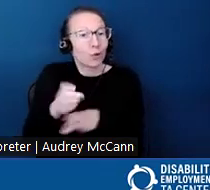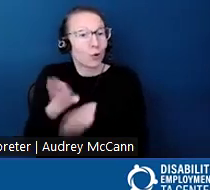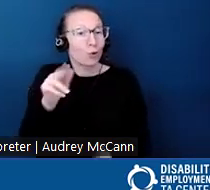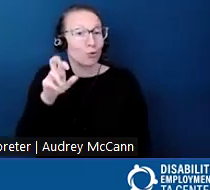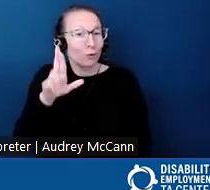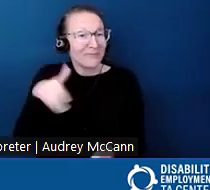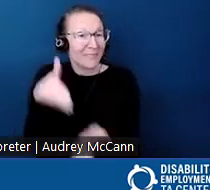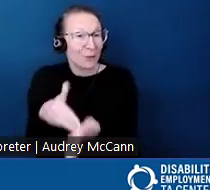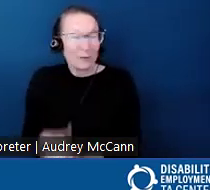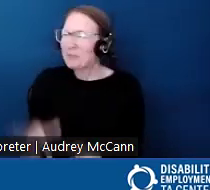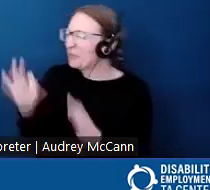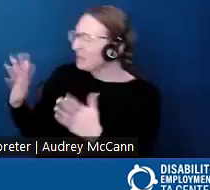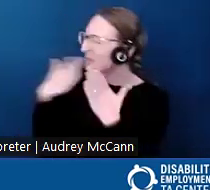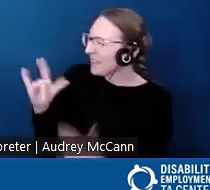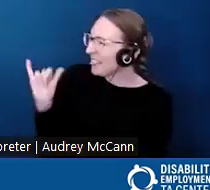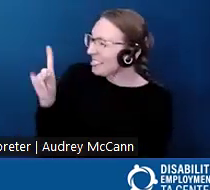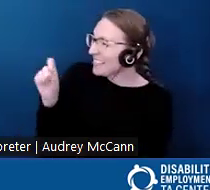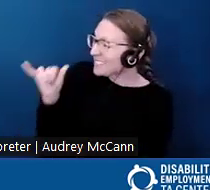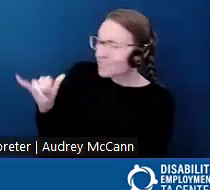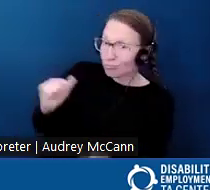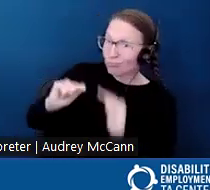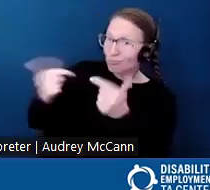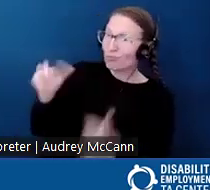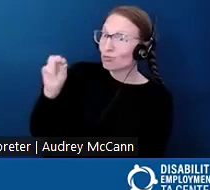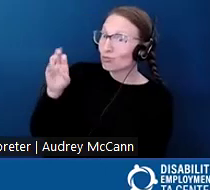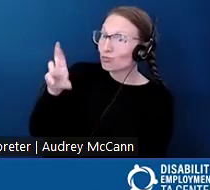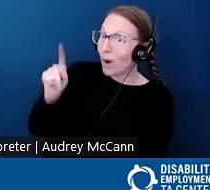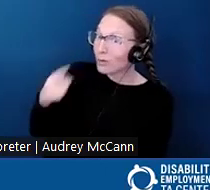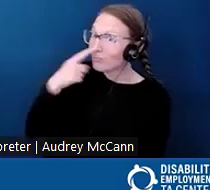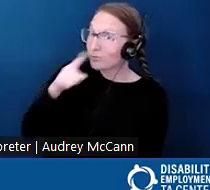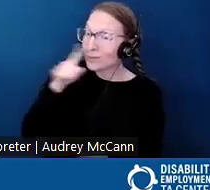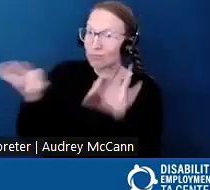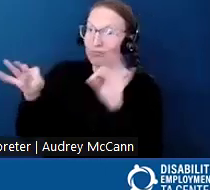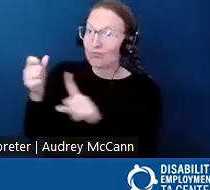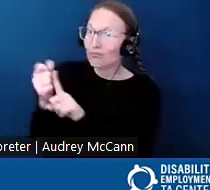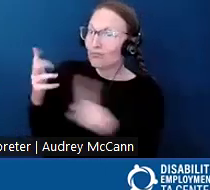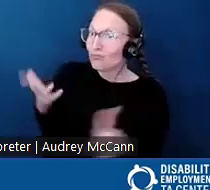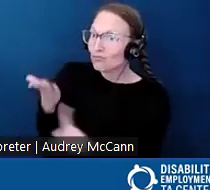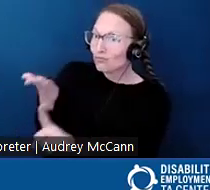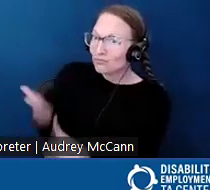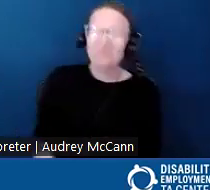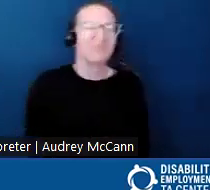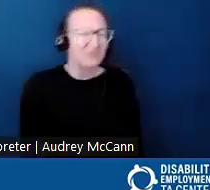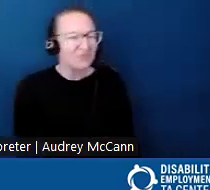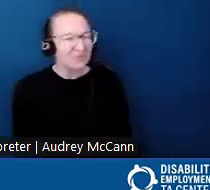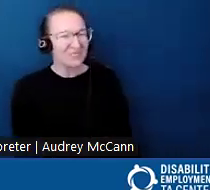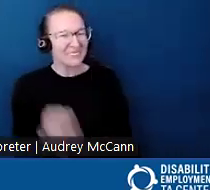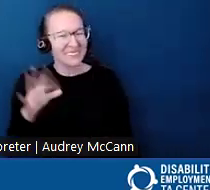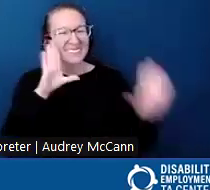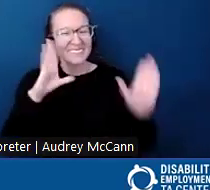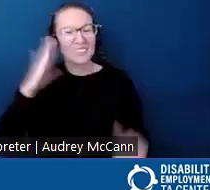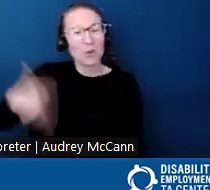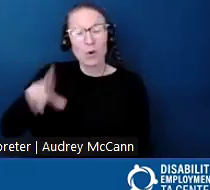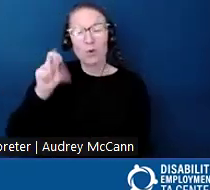Thanks, Lindsay. Robert, if you wouldn't mind providing a quick introduction and description. Yes. I am Robert